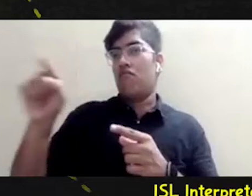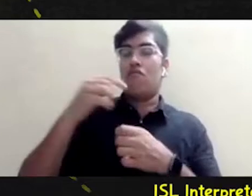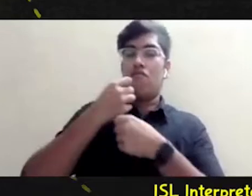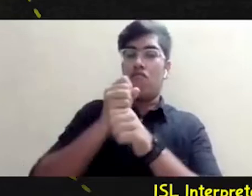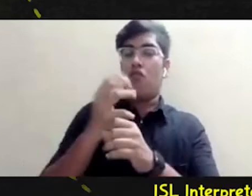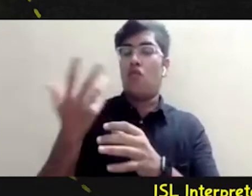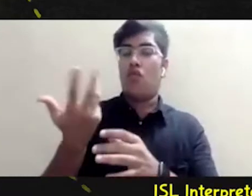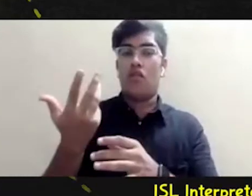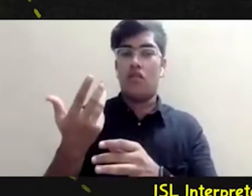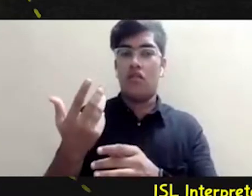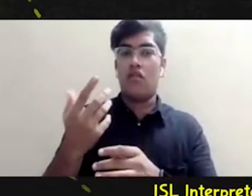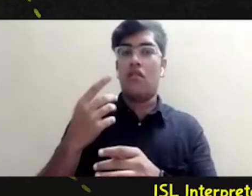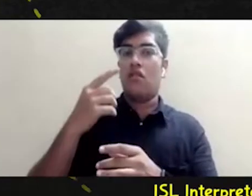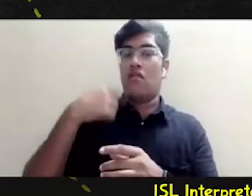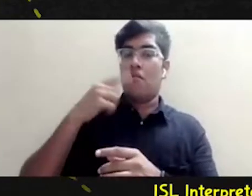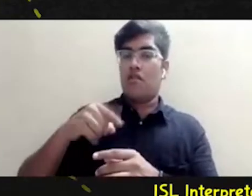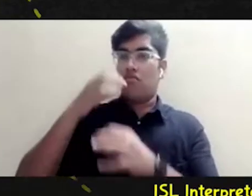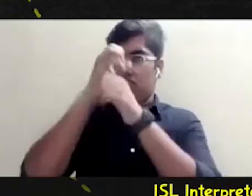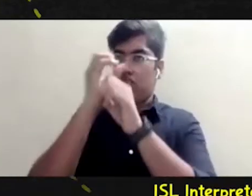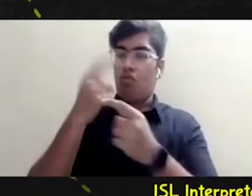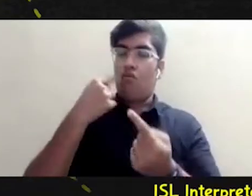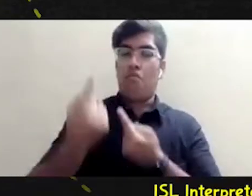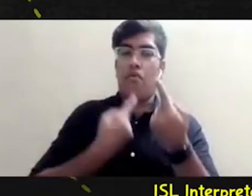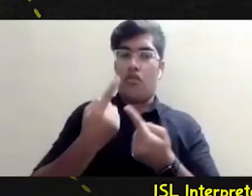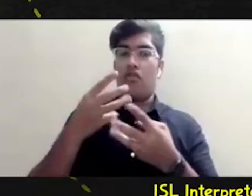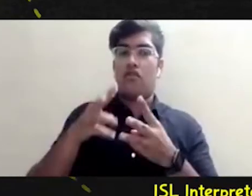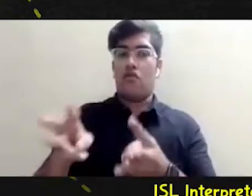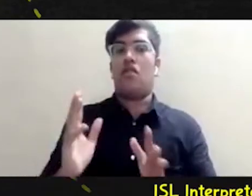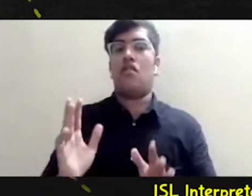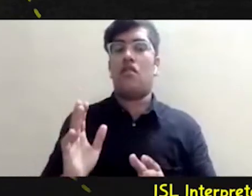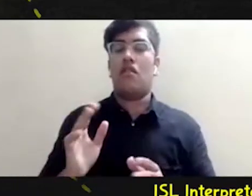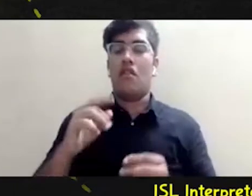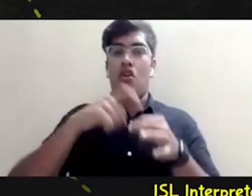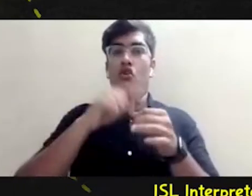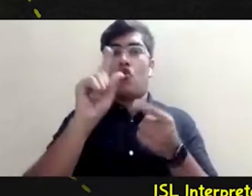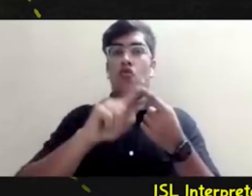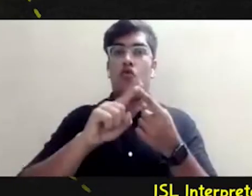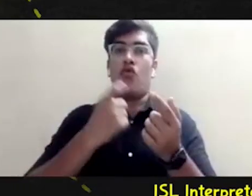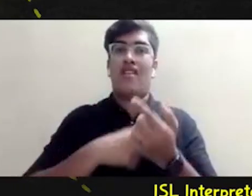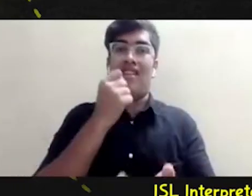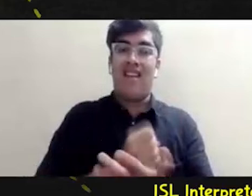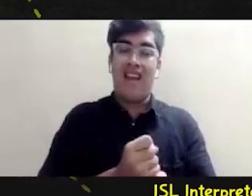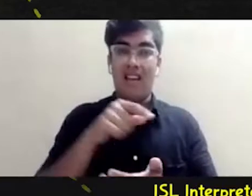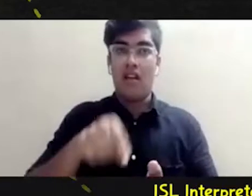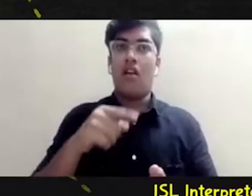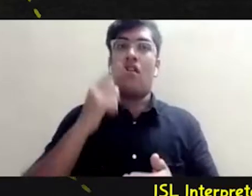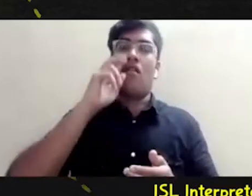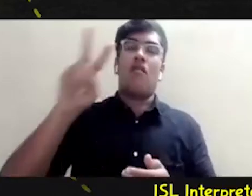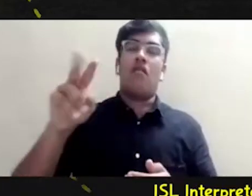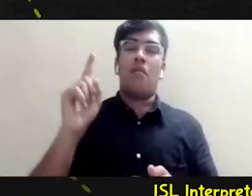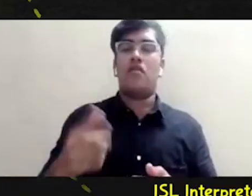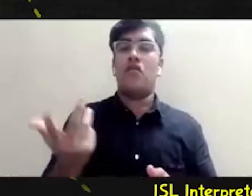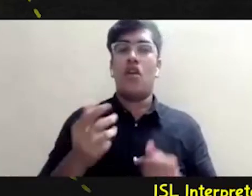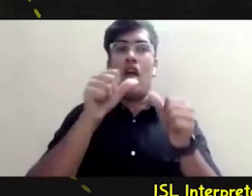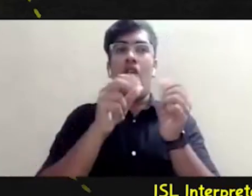about vote banks. The movement for queer rights can only be successful if it ethically allies with anti-caste movements,